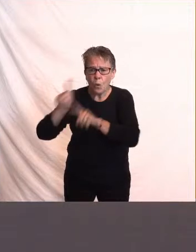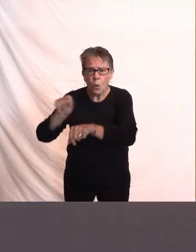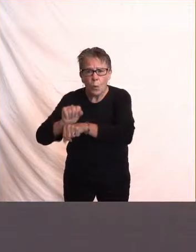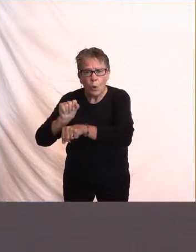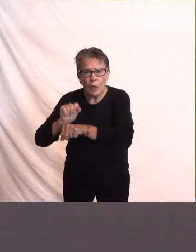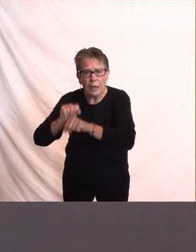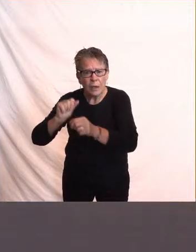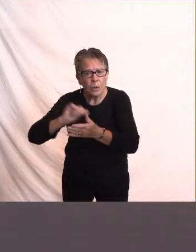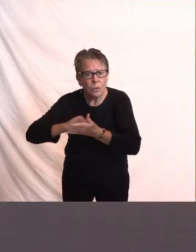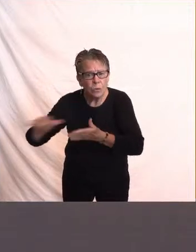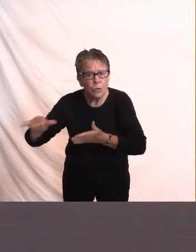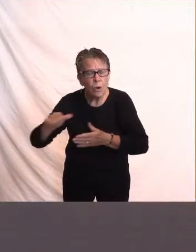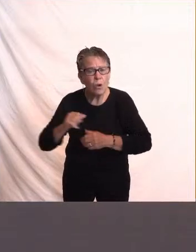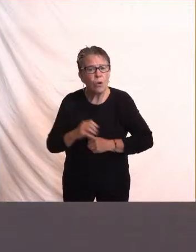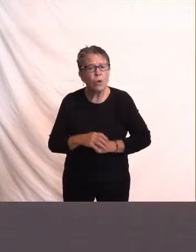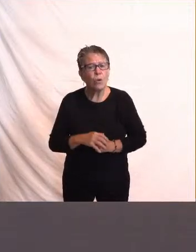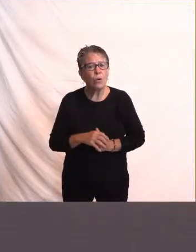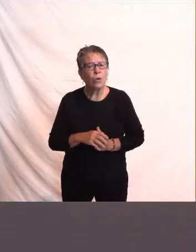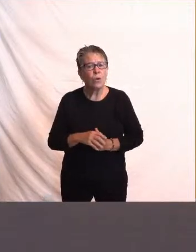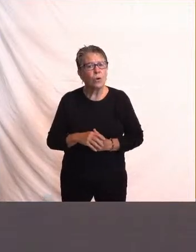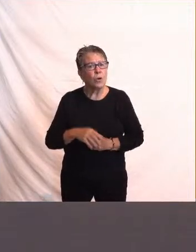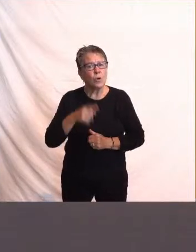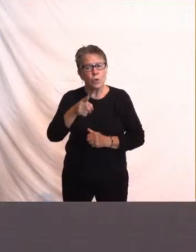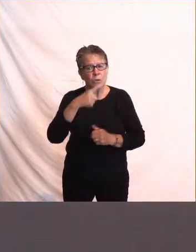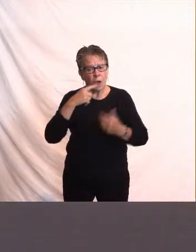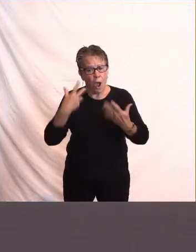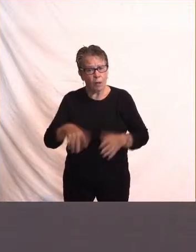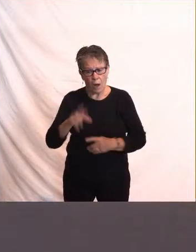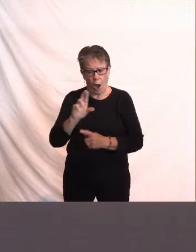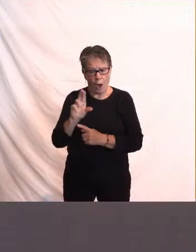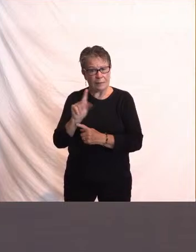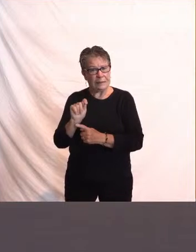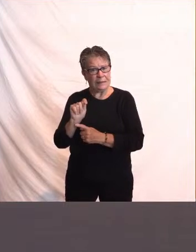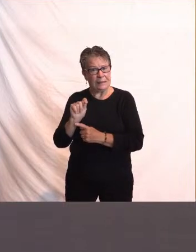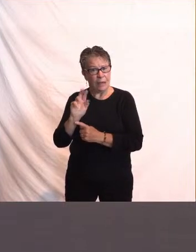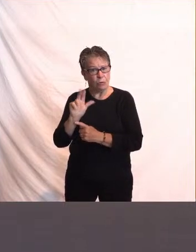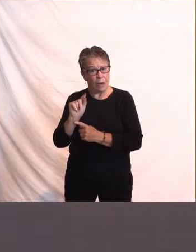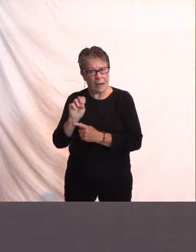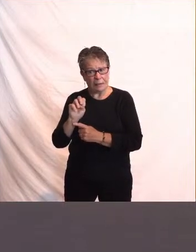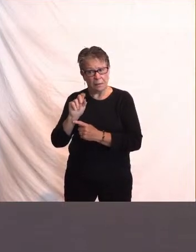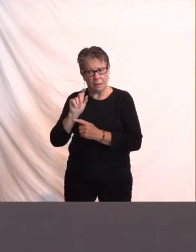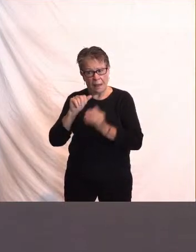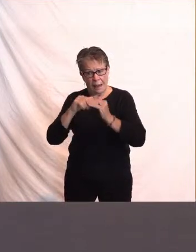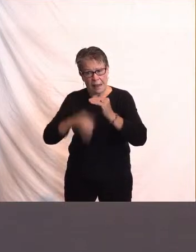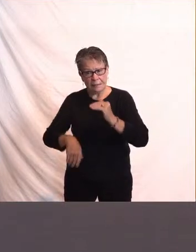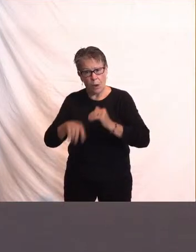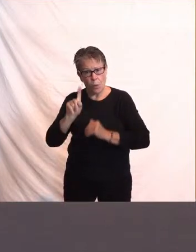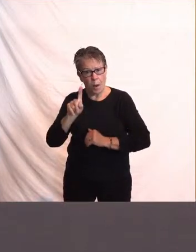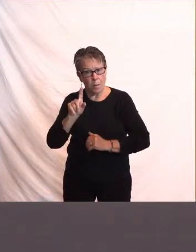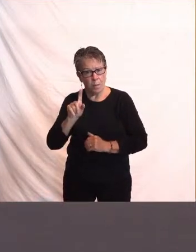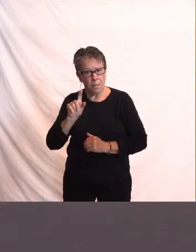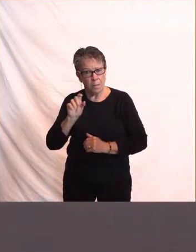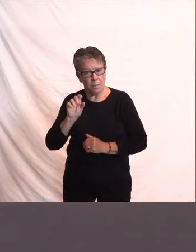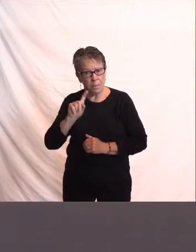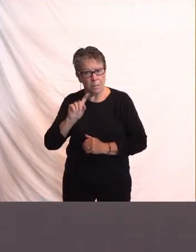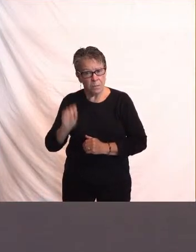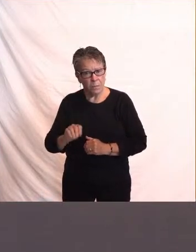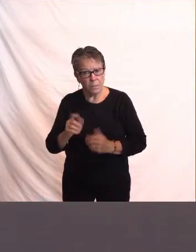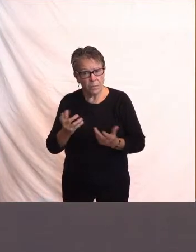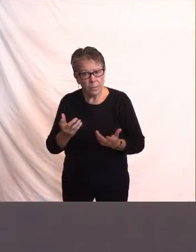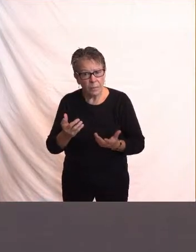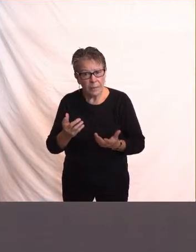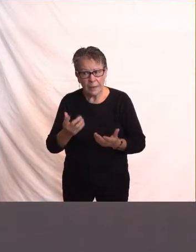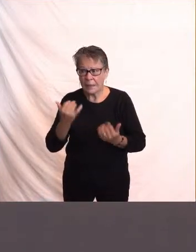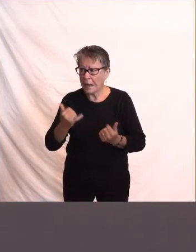stable and slightly going down as well. And of course, again, we're seeing 80,000 fans at MetLife and other football stadiums